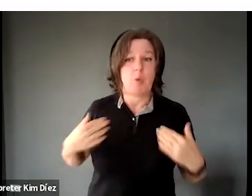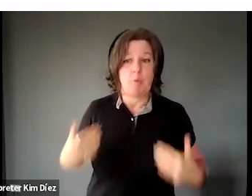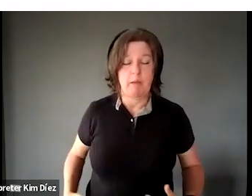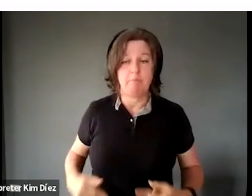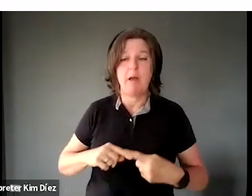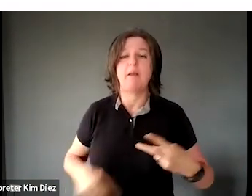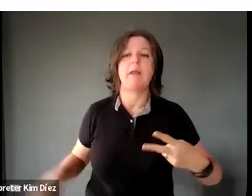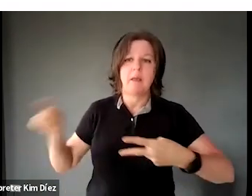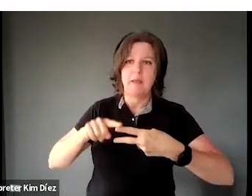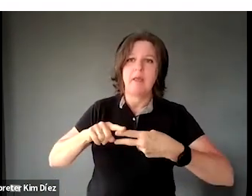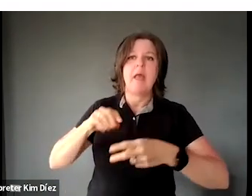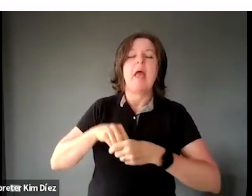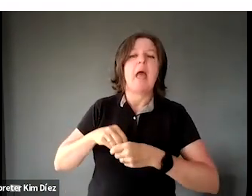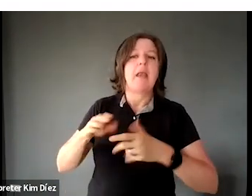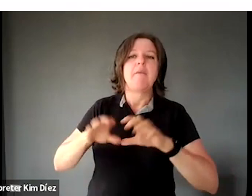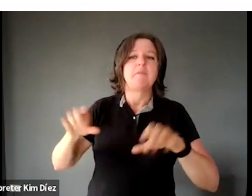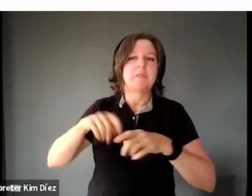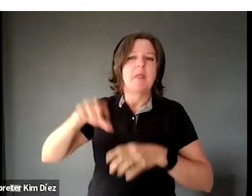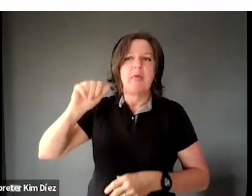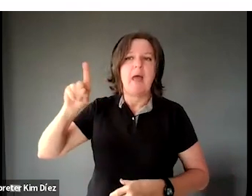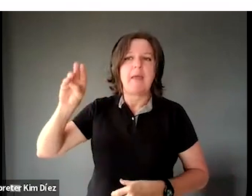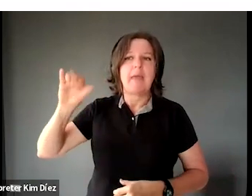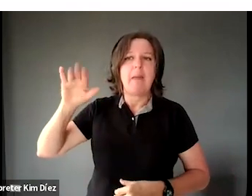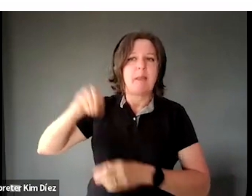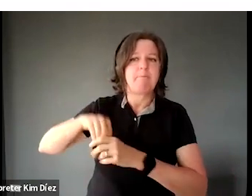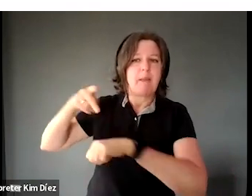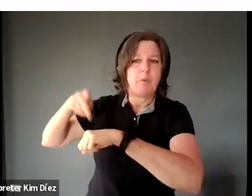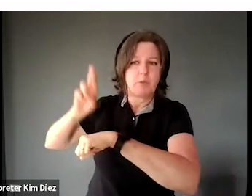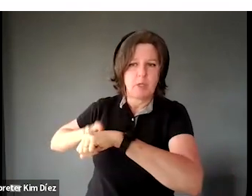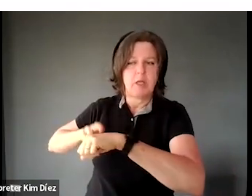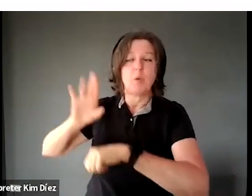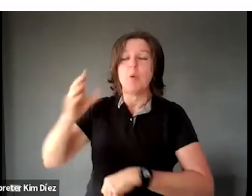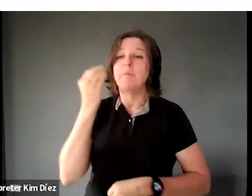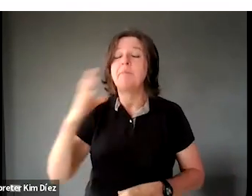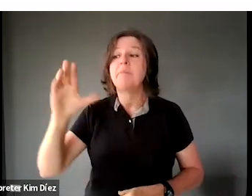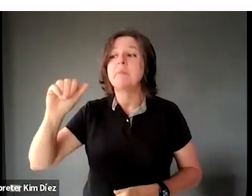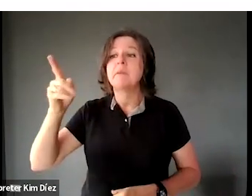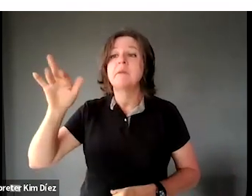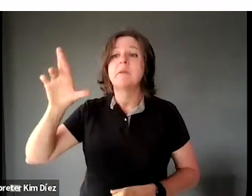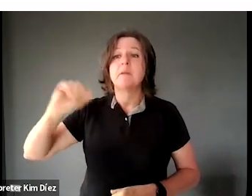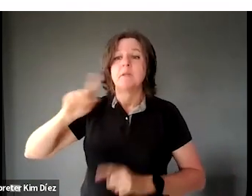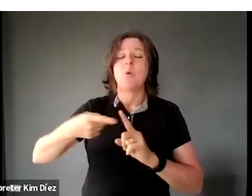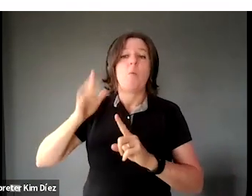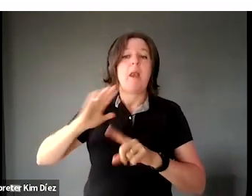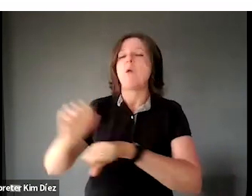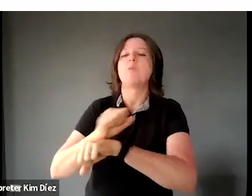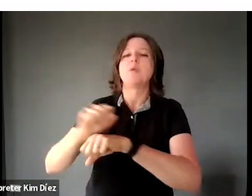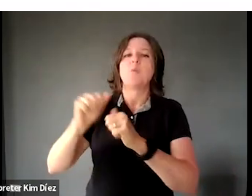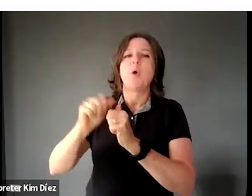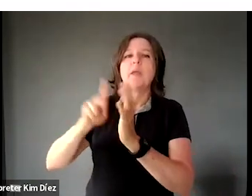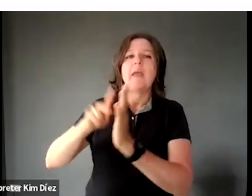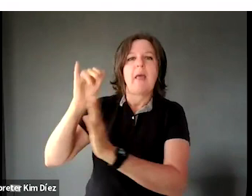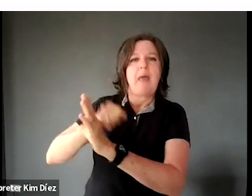of cadmium in the human body? And have there been any tests in Puerto Rico